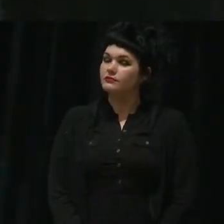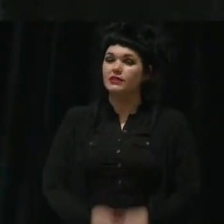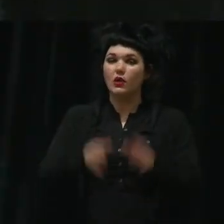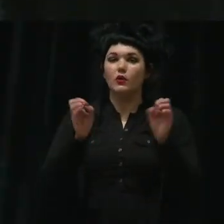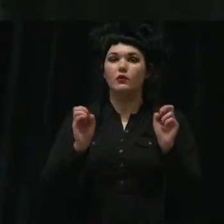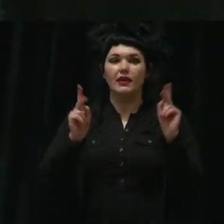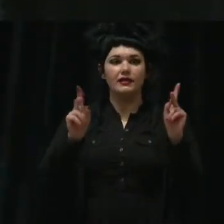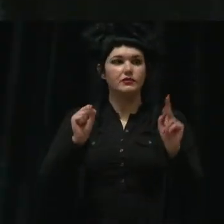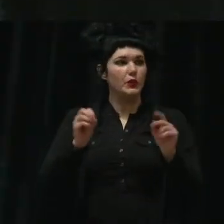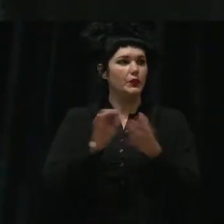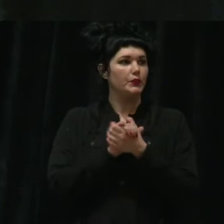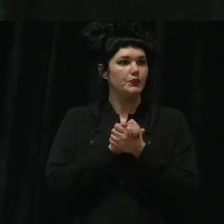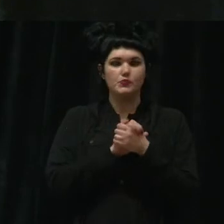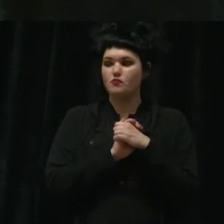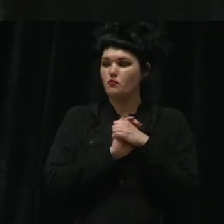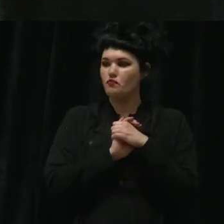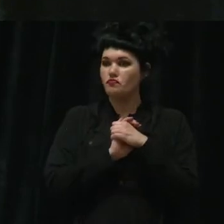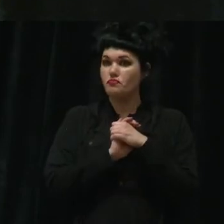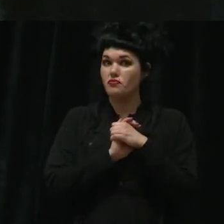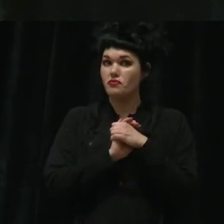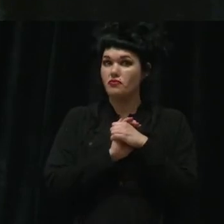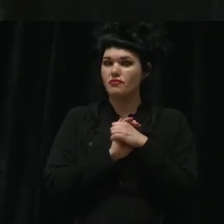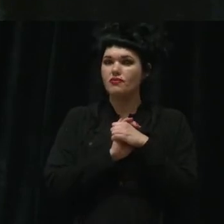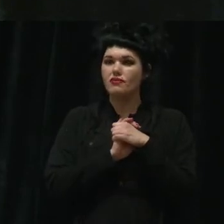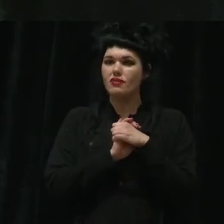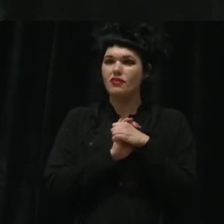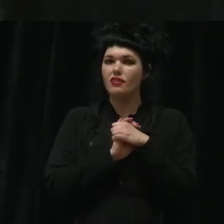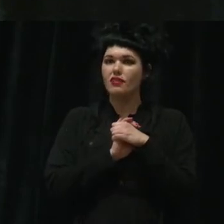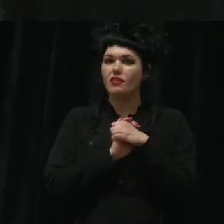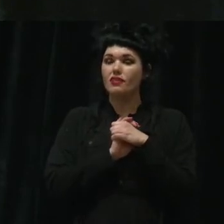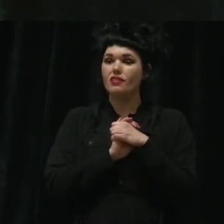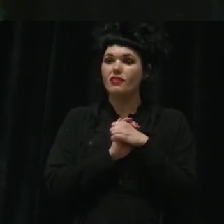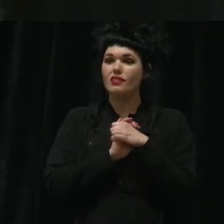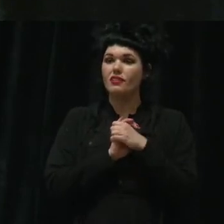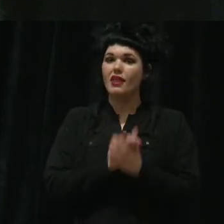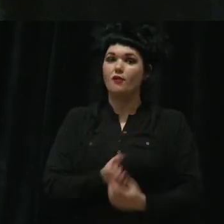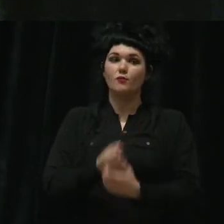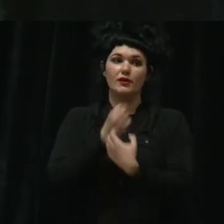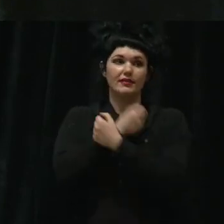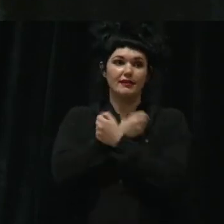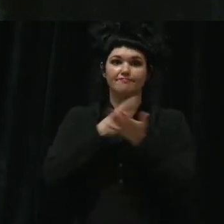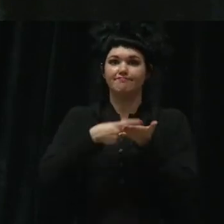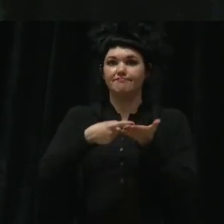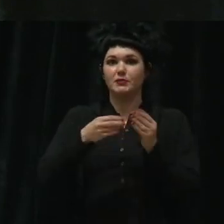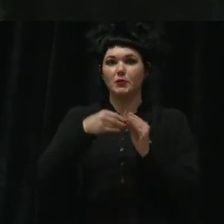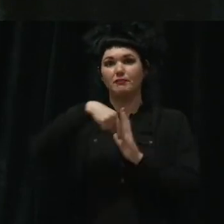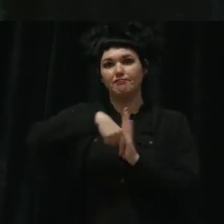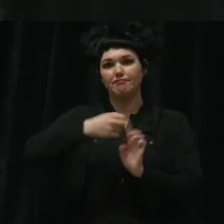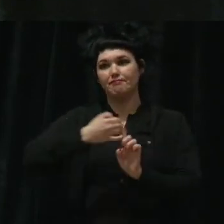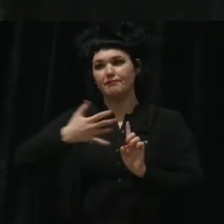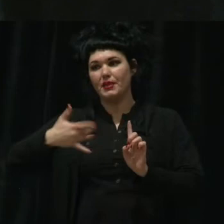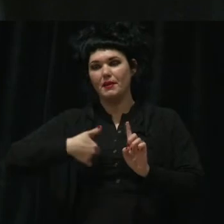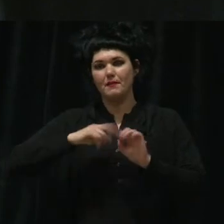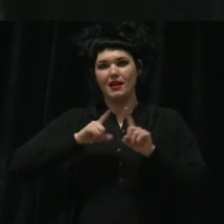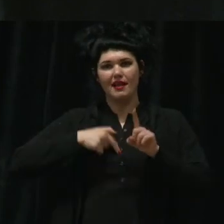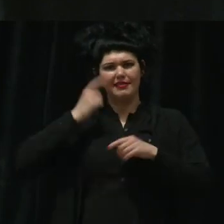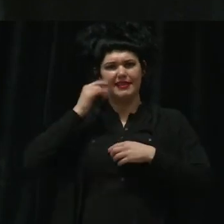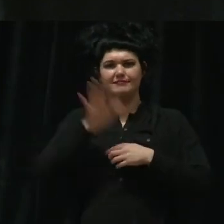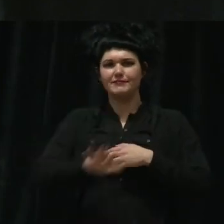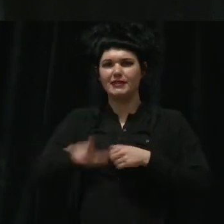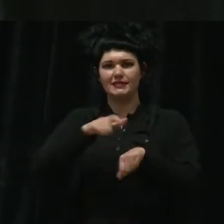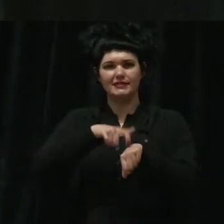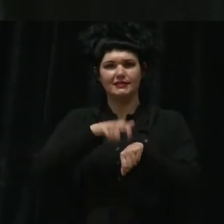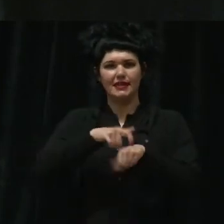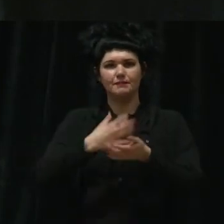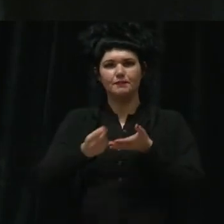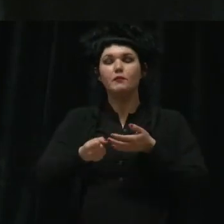Okay. So I would love to go around further, but I think I've got the signal we're about at time. I